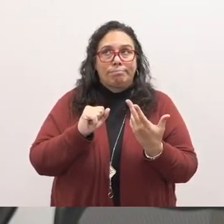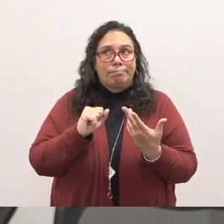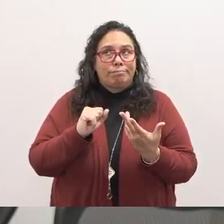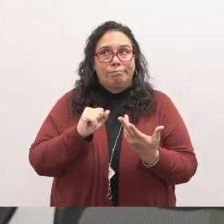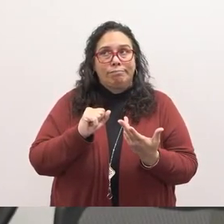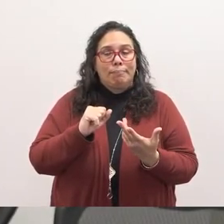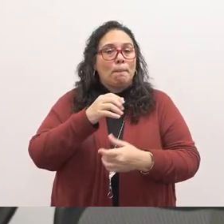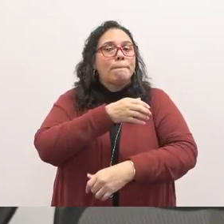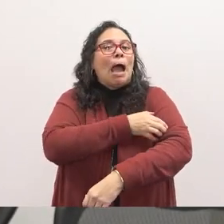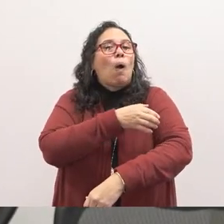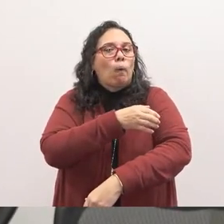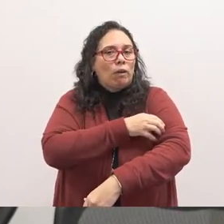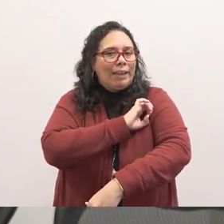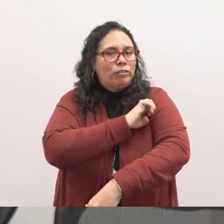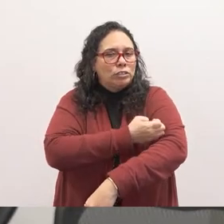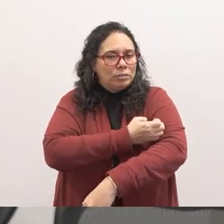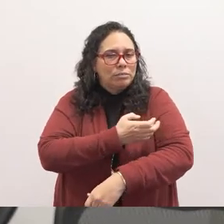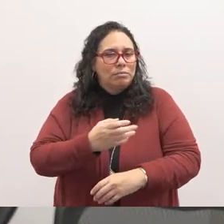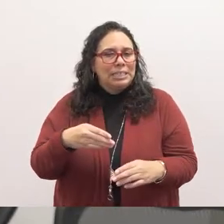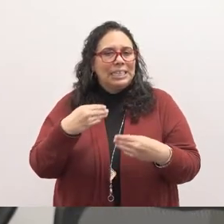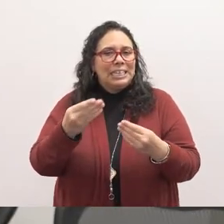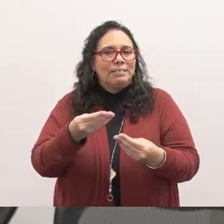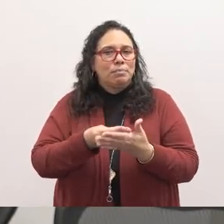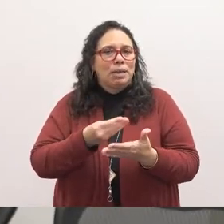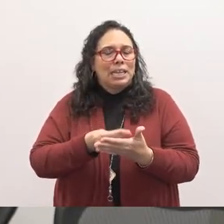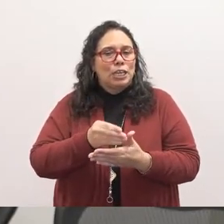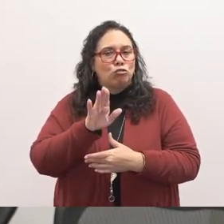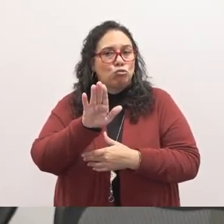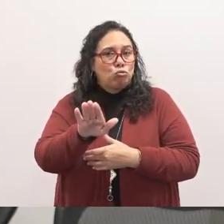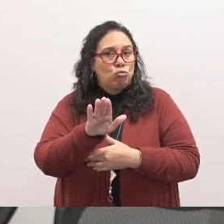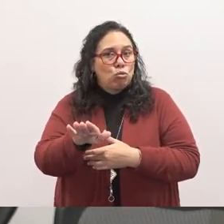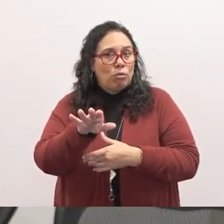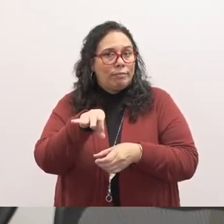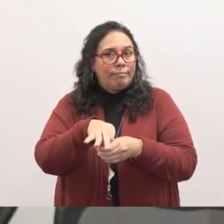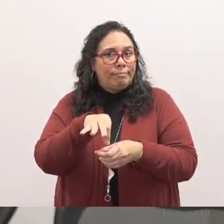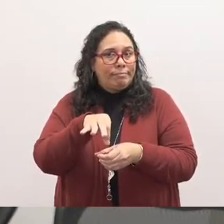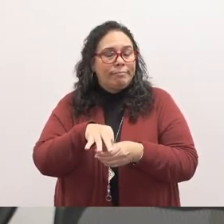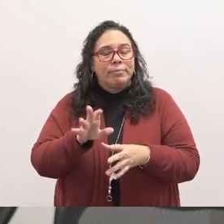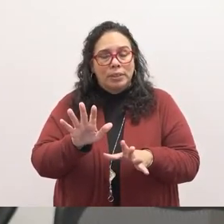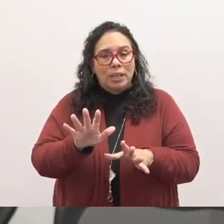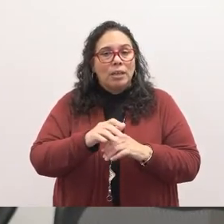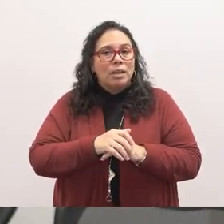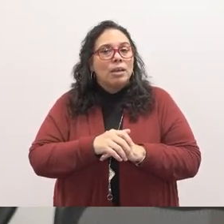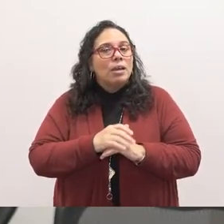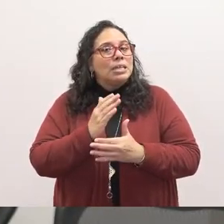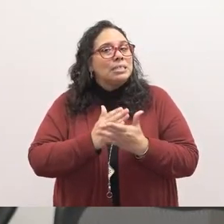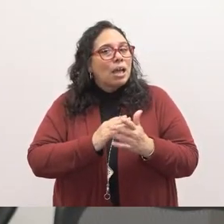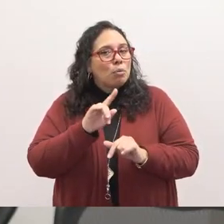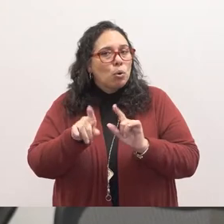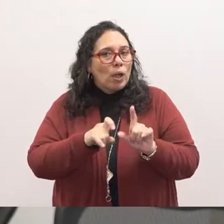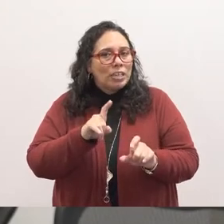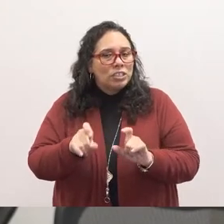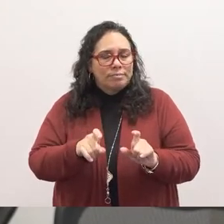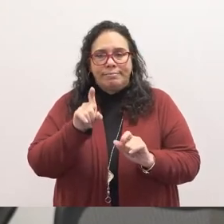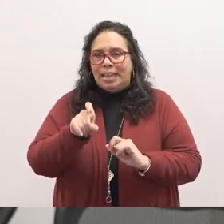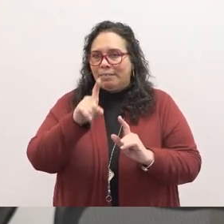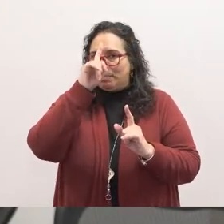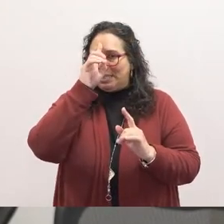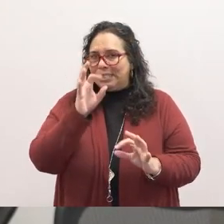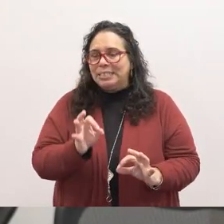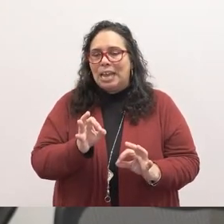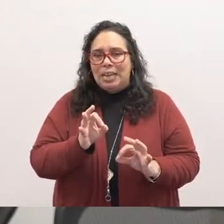SoCal Power, mm-hmm, gives money to your campaign? These are some questions that I think have to be decided